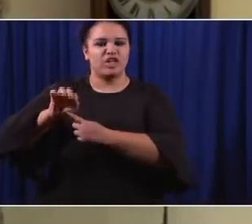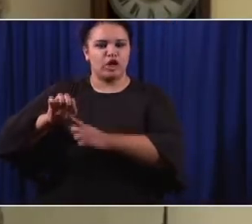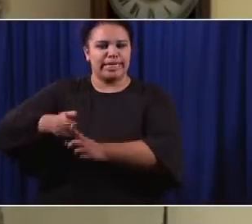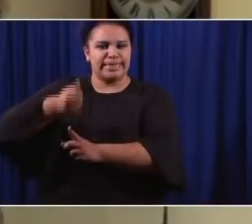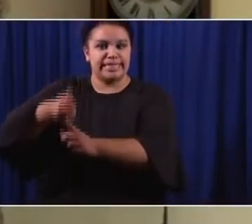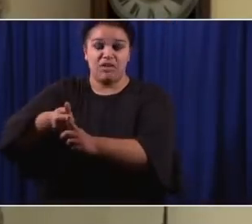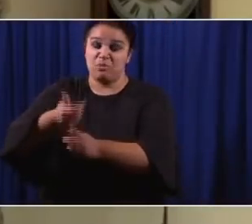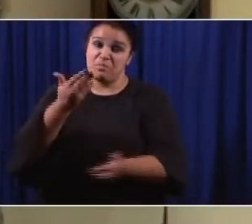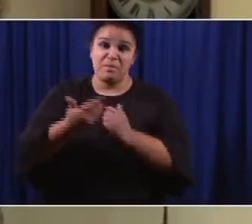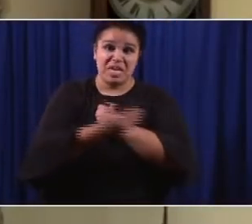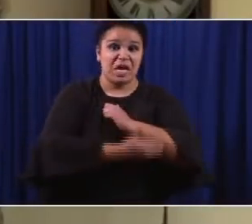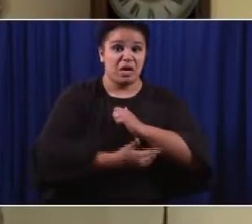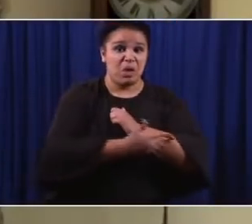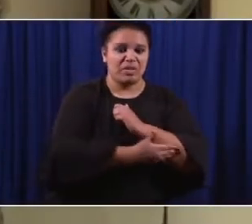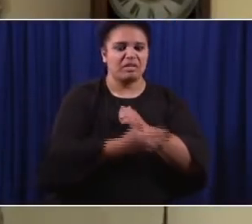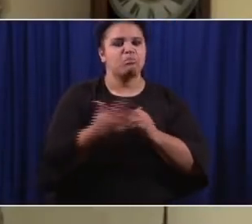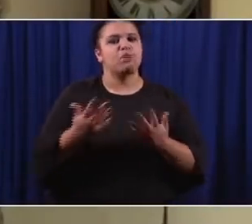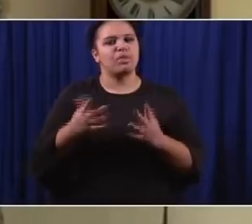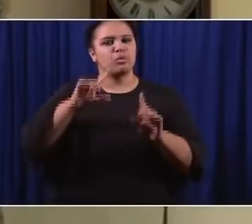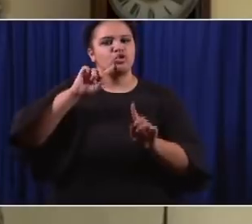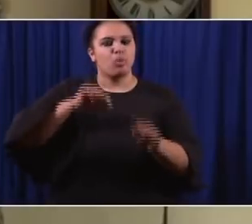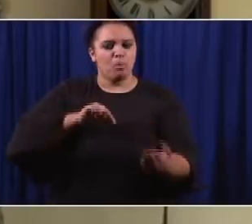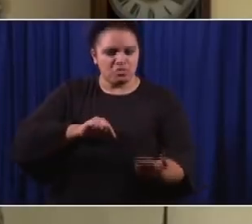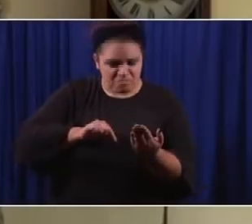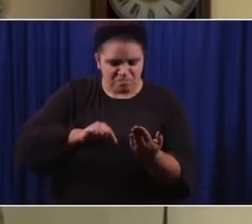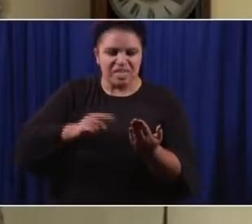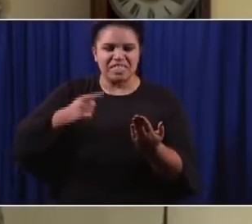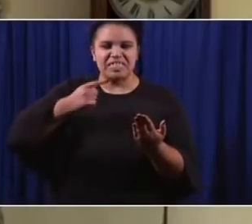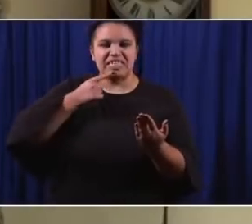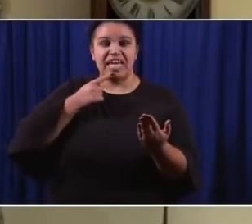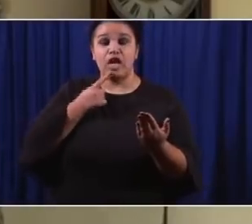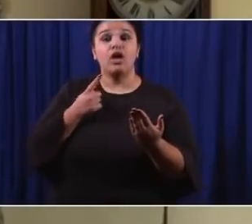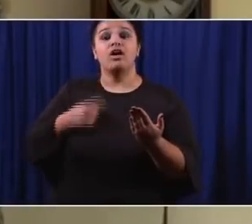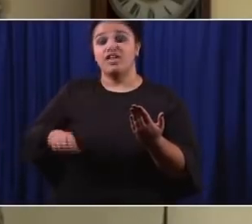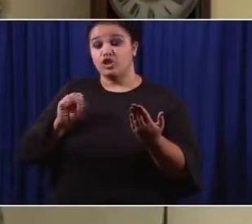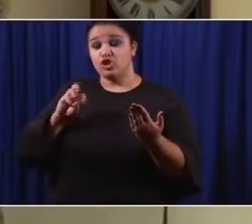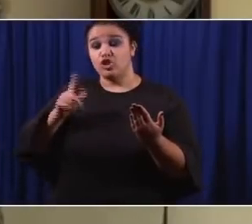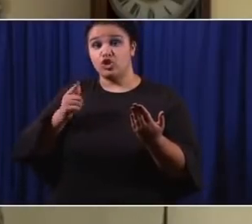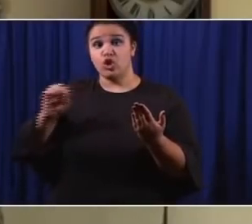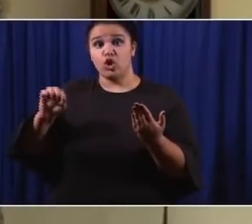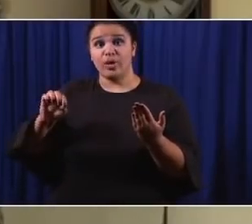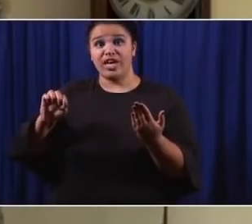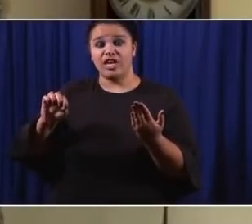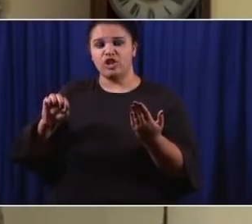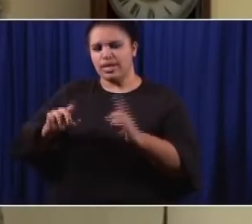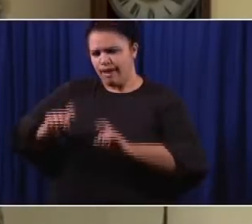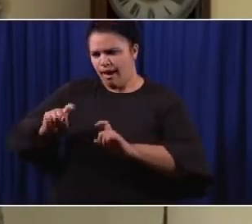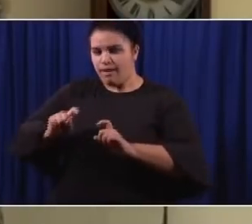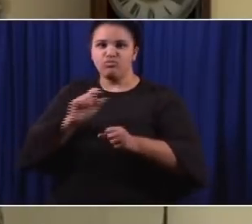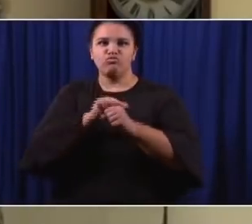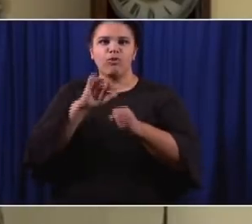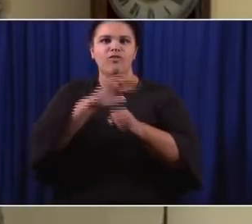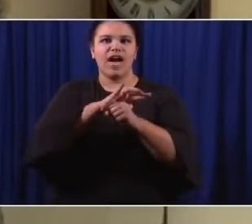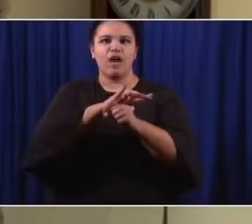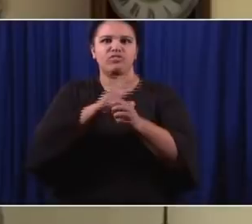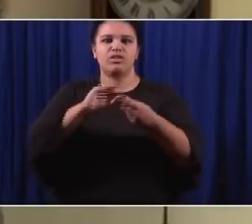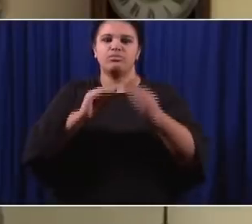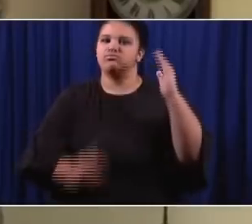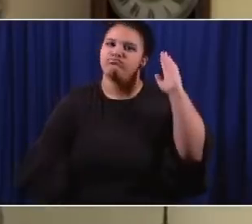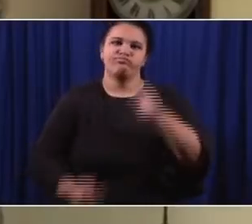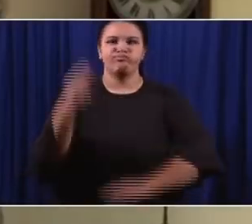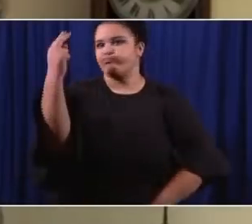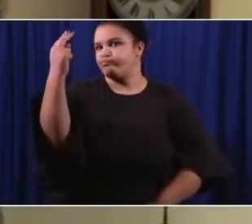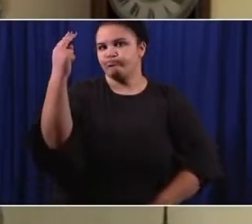But yes, there was a report that they showed higher levels of coronavirus in their sewage levels there. Yeah, I'll get you the report